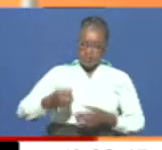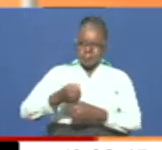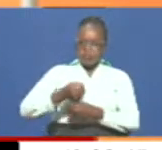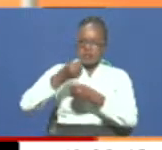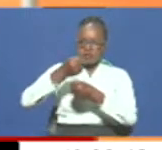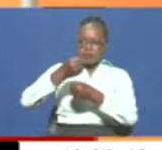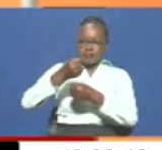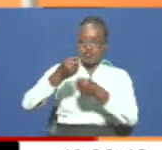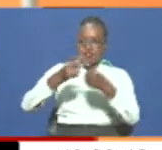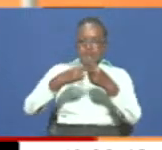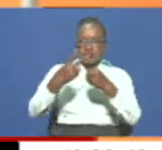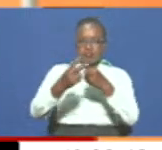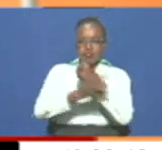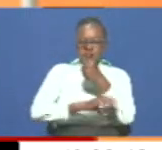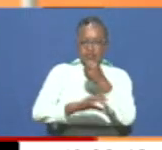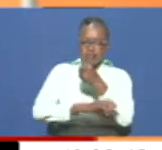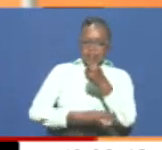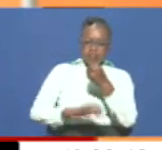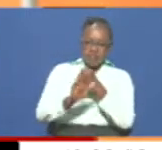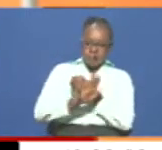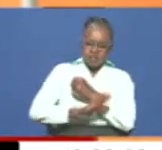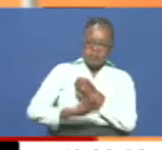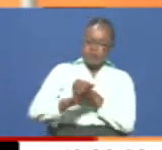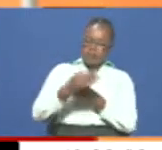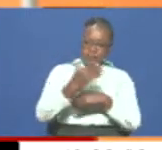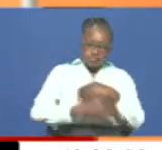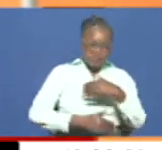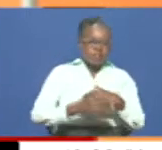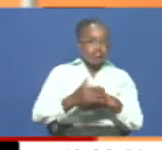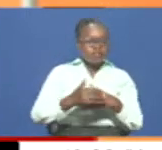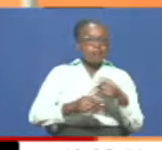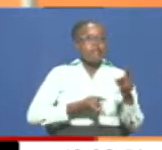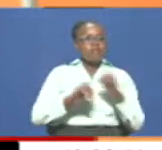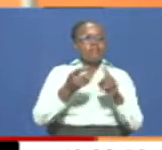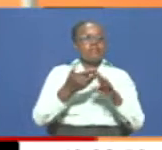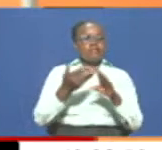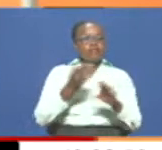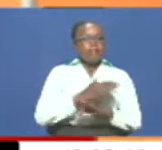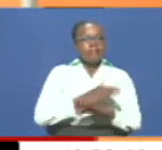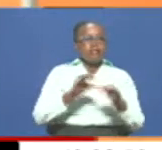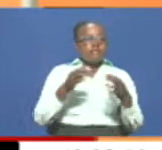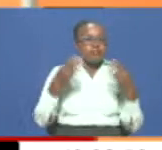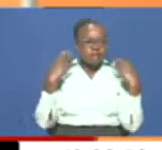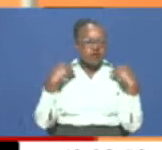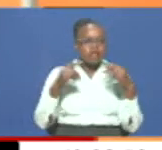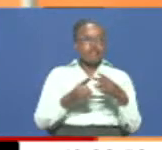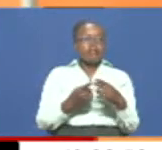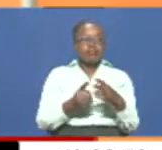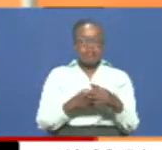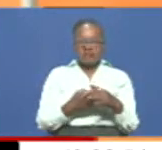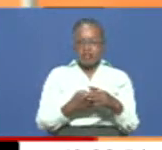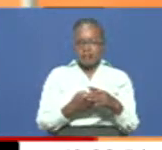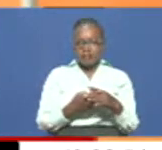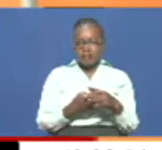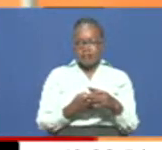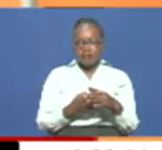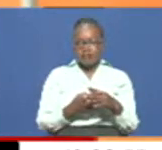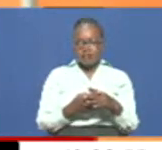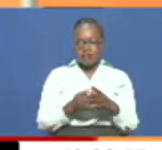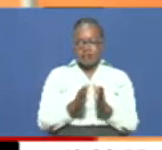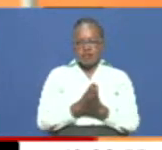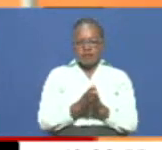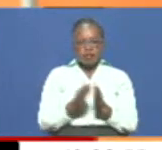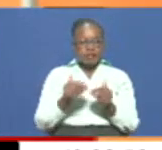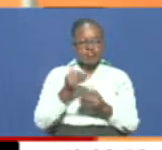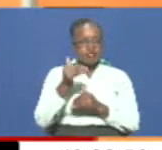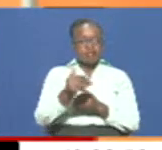and territories that he's supposed to tour before the Commonwealth Games kick off in Birmingham. And Moving forward, we had the